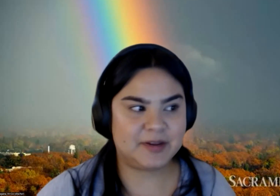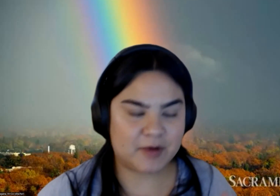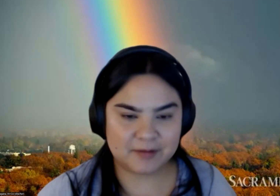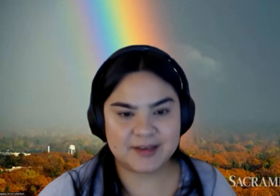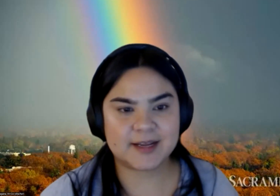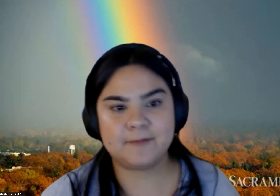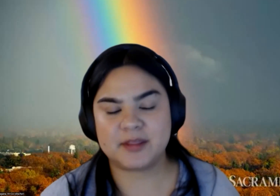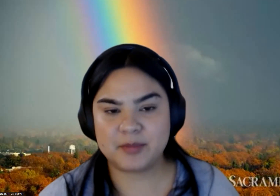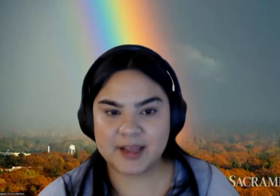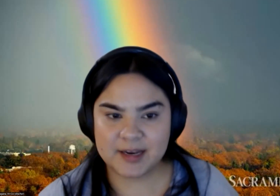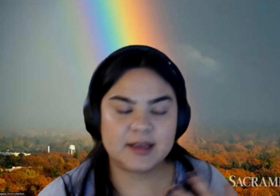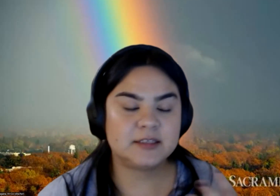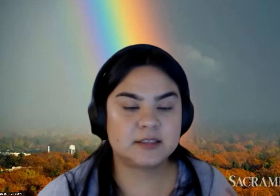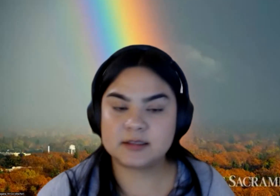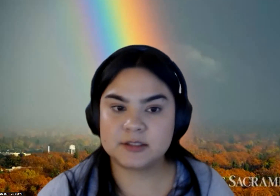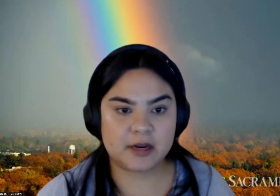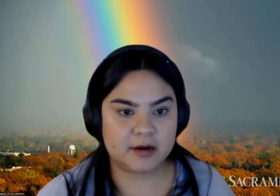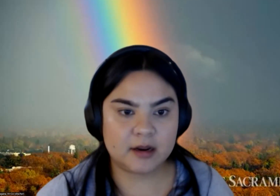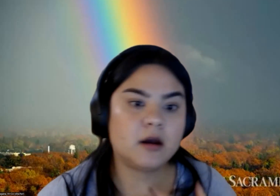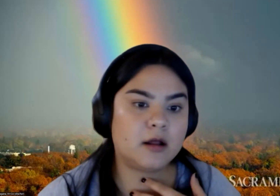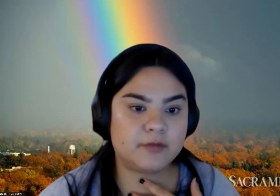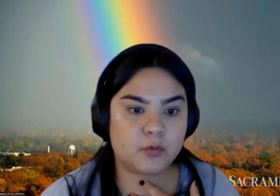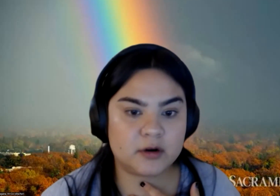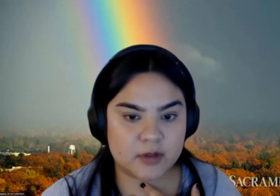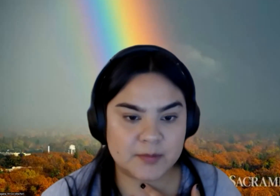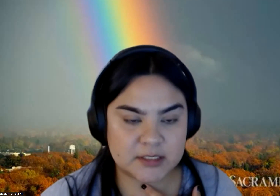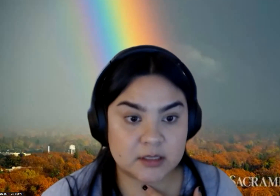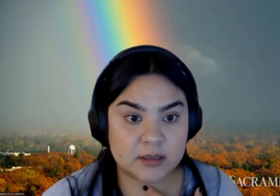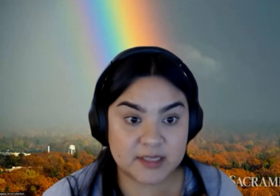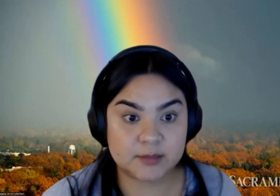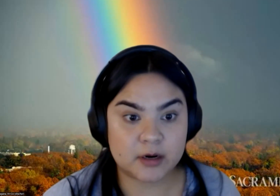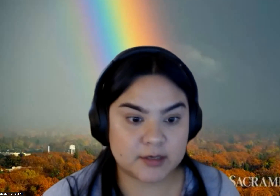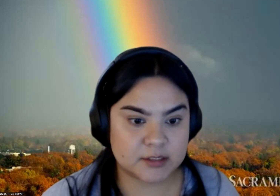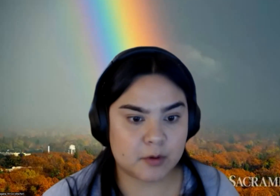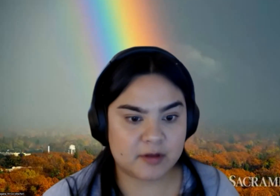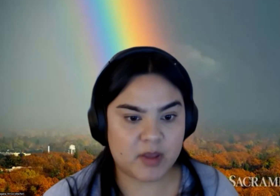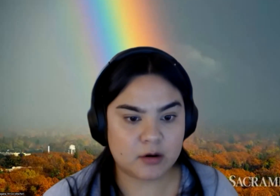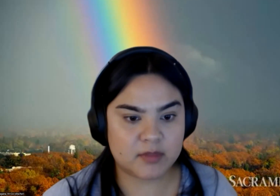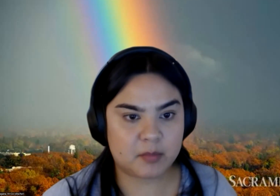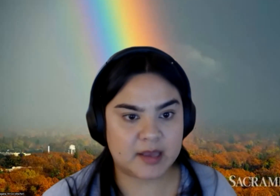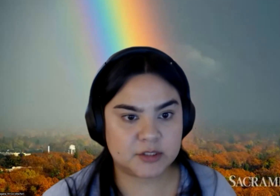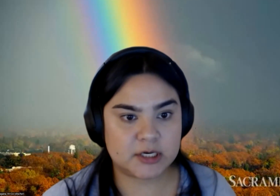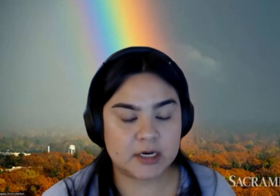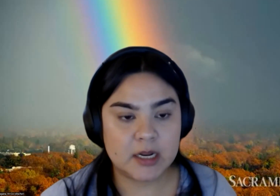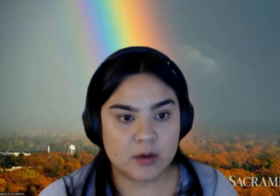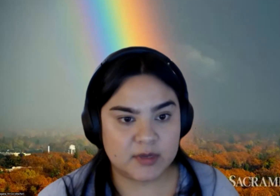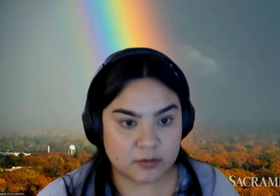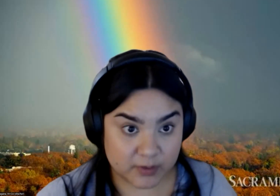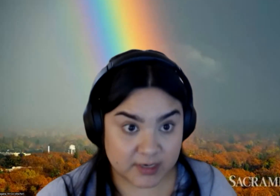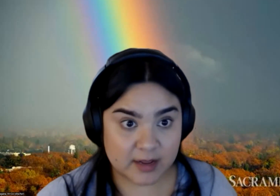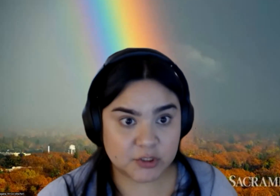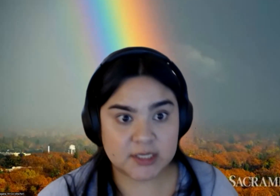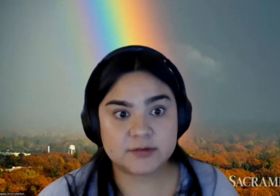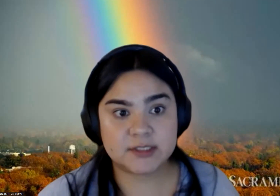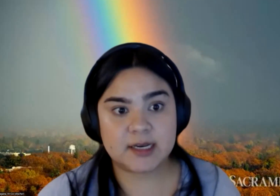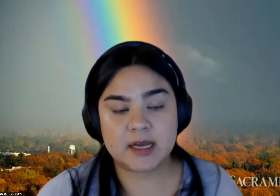spend quite a bit of time with the planning and just sharing all of the wonderful updates on the amazing progress you all have made over the past year, we